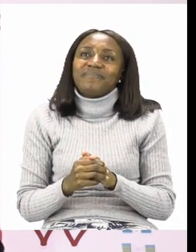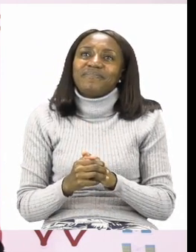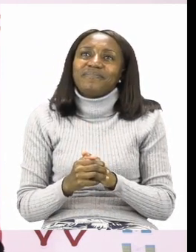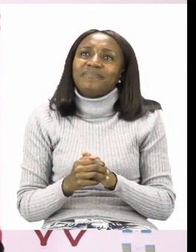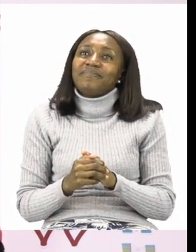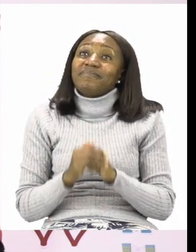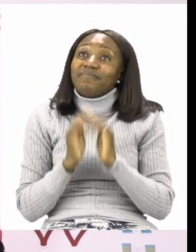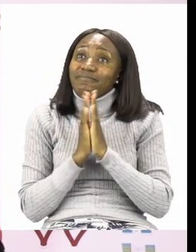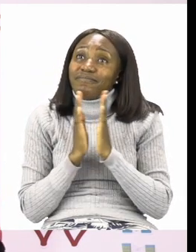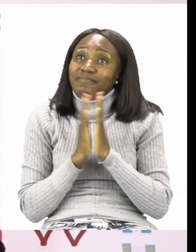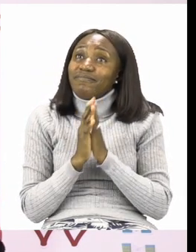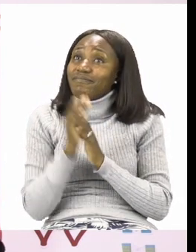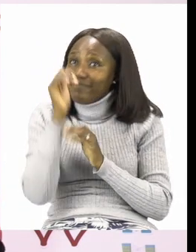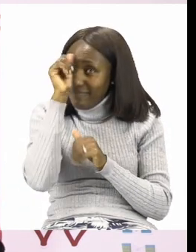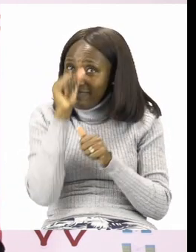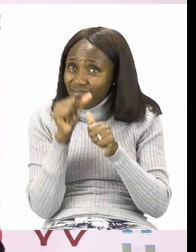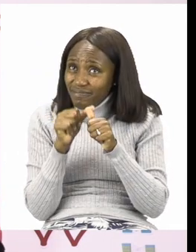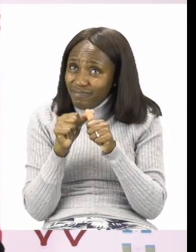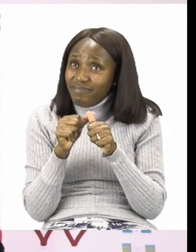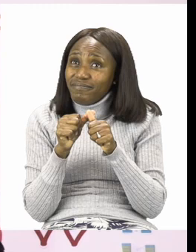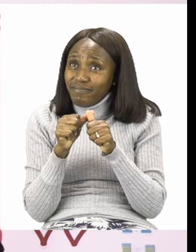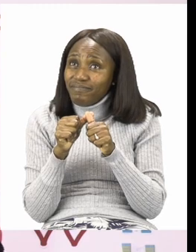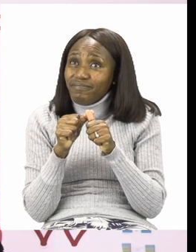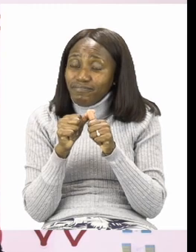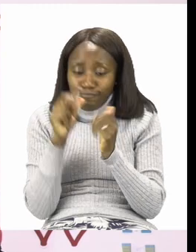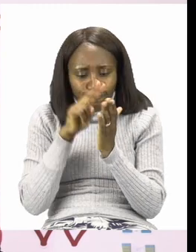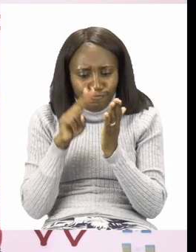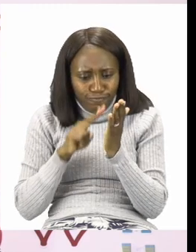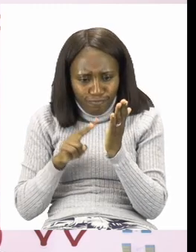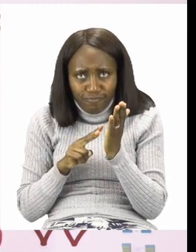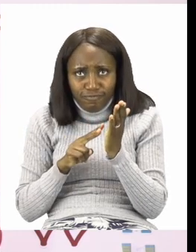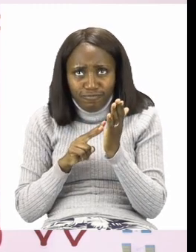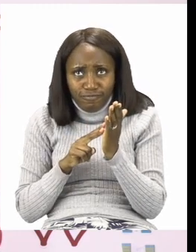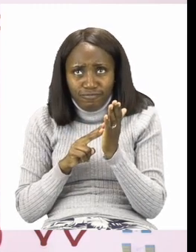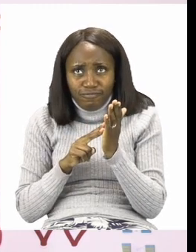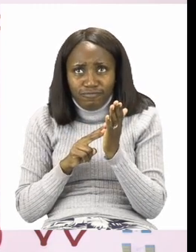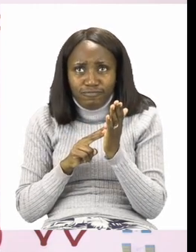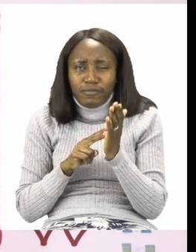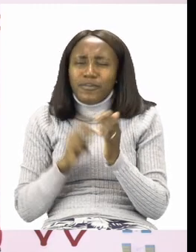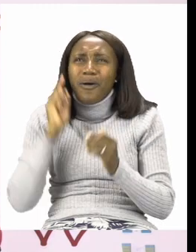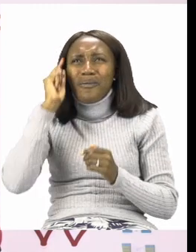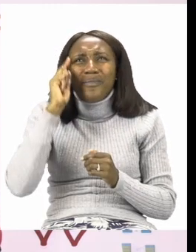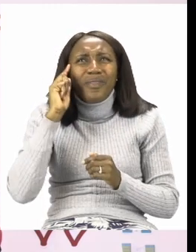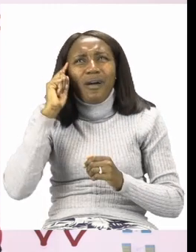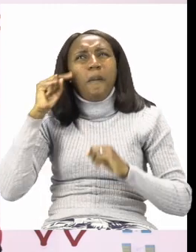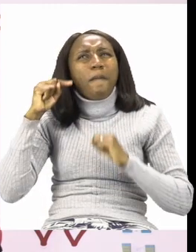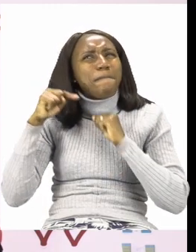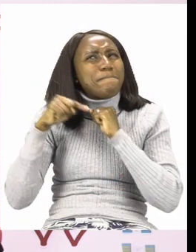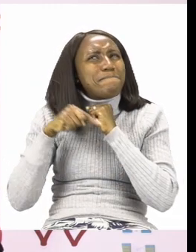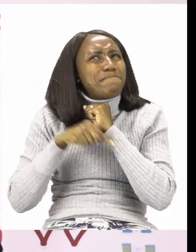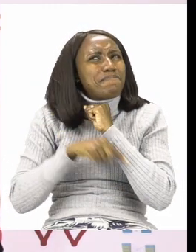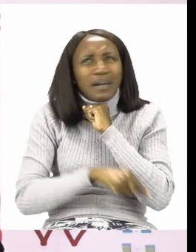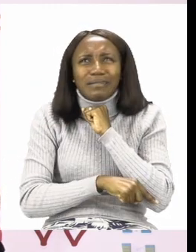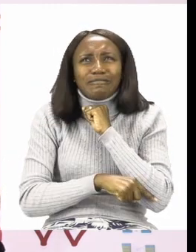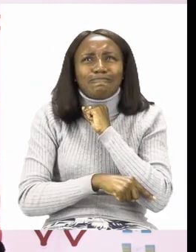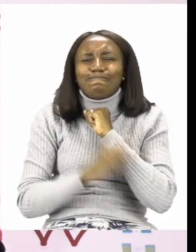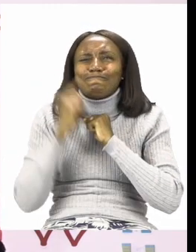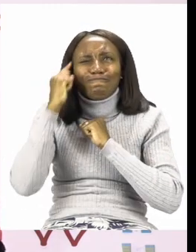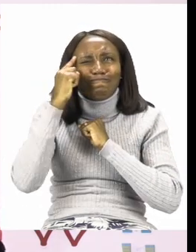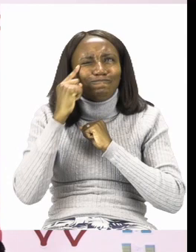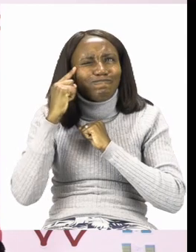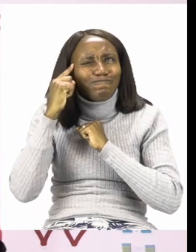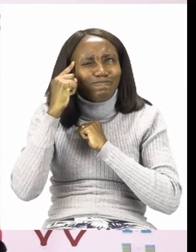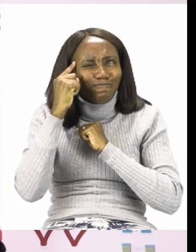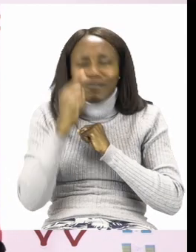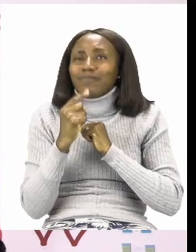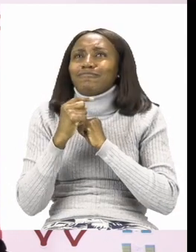Please remember, grade 2s, as the instruction says, you have to think very carefully before you